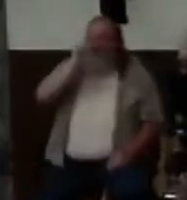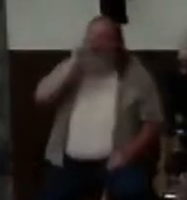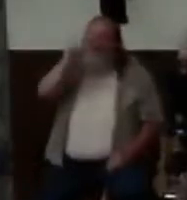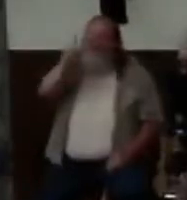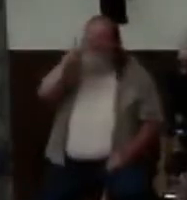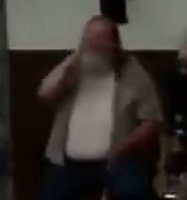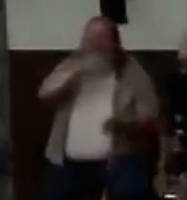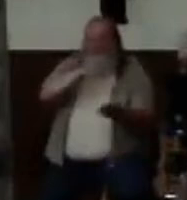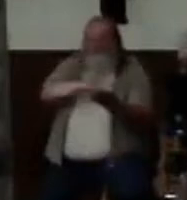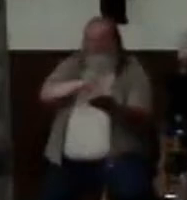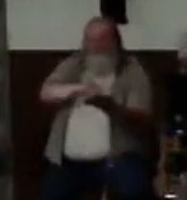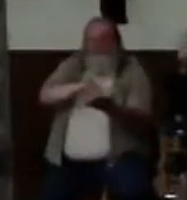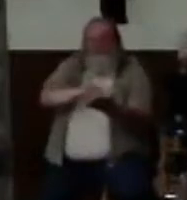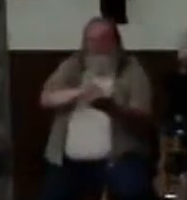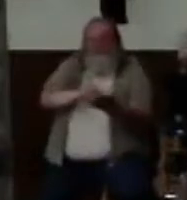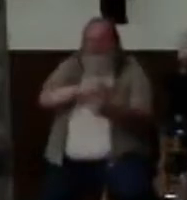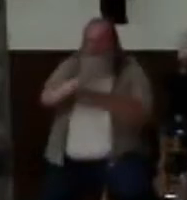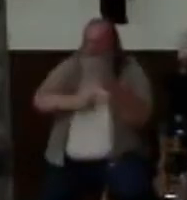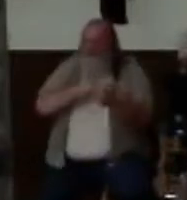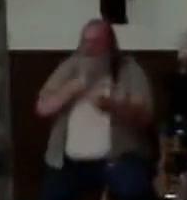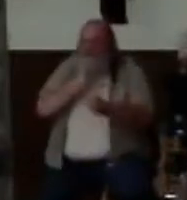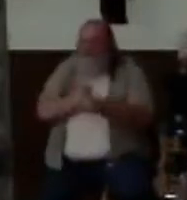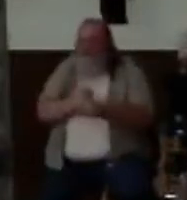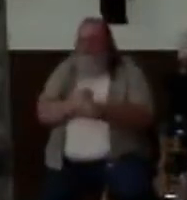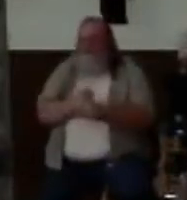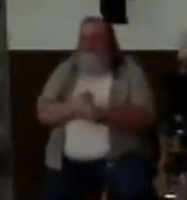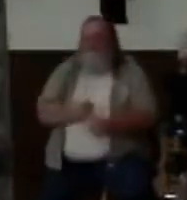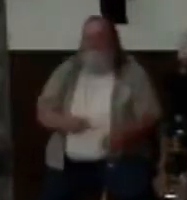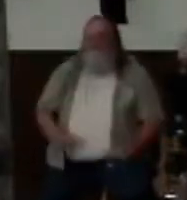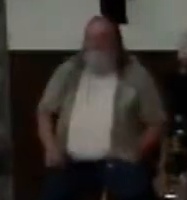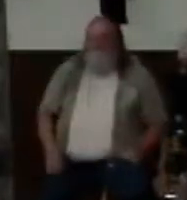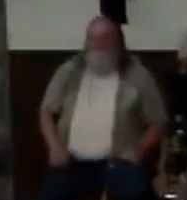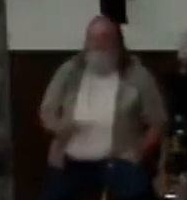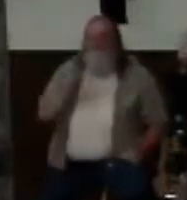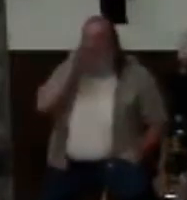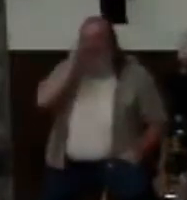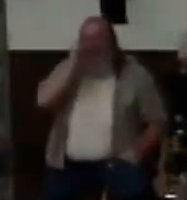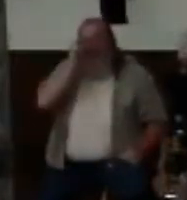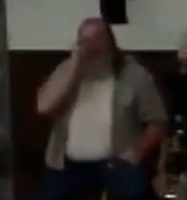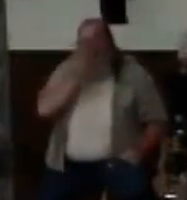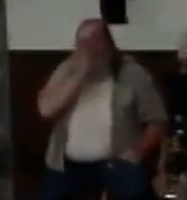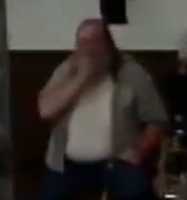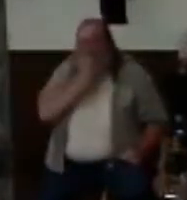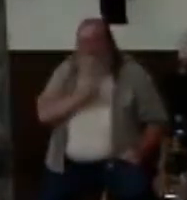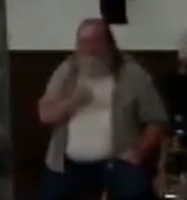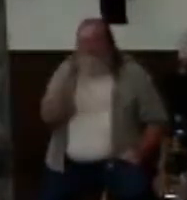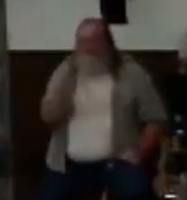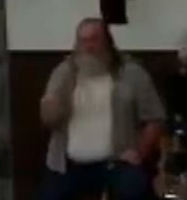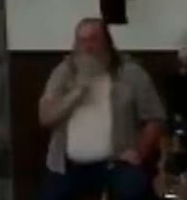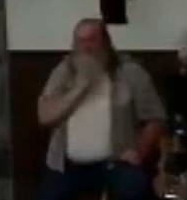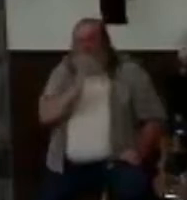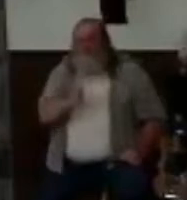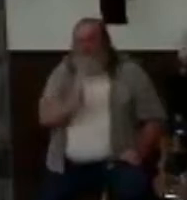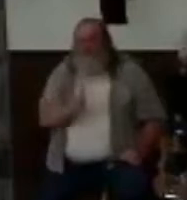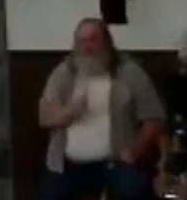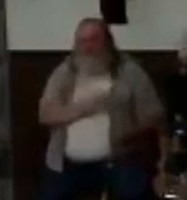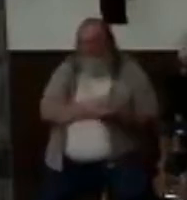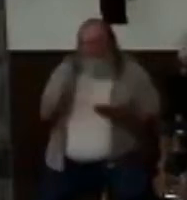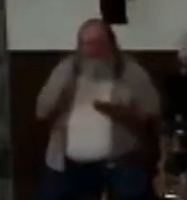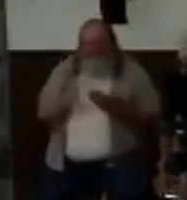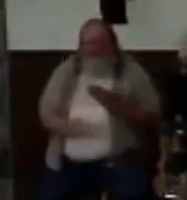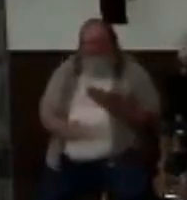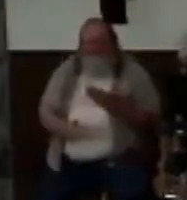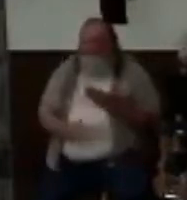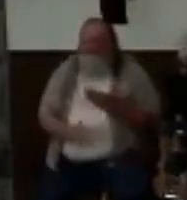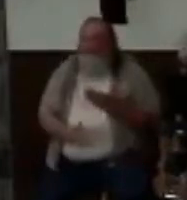his return. Amen, right? I'm trying to get someone fired up. This is not the end, you know. All right. By way